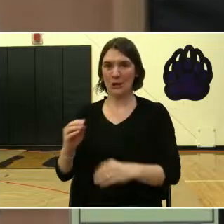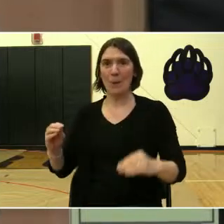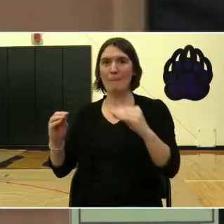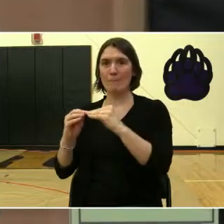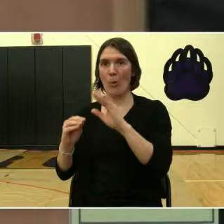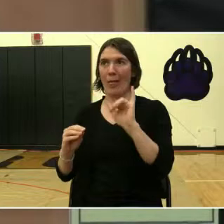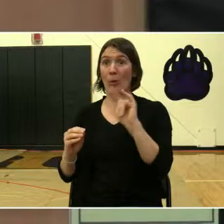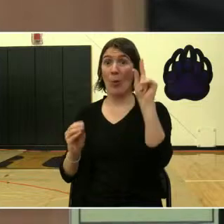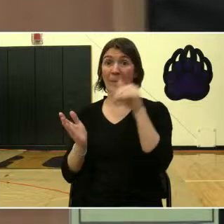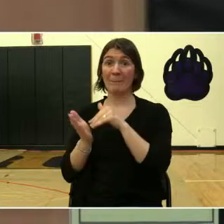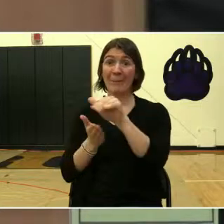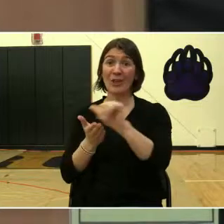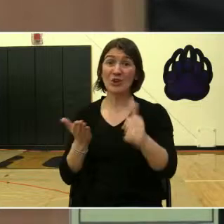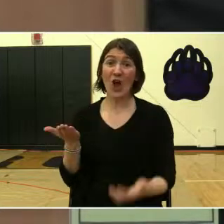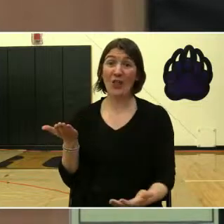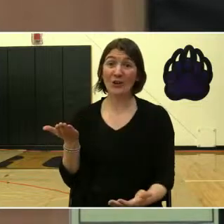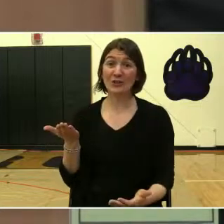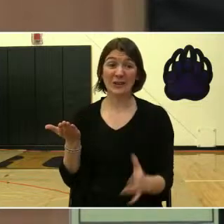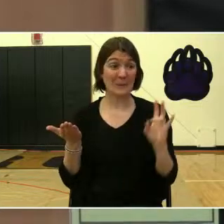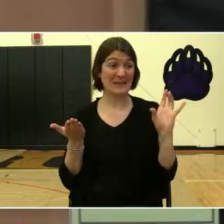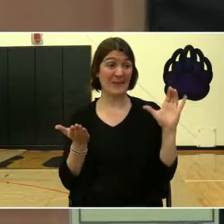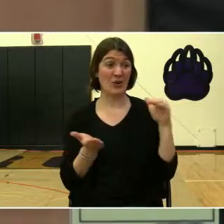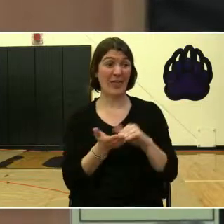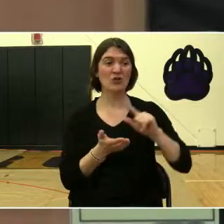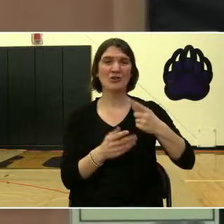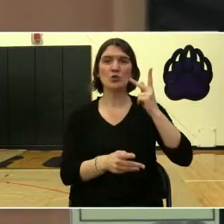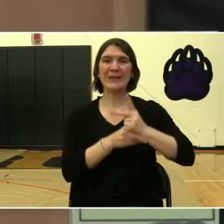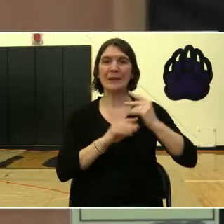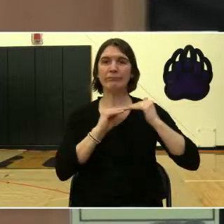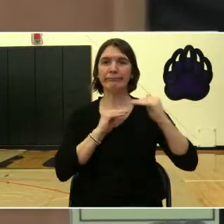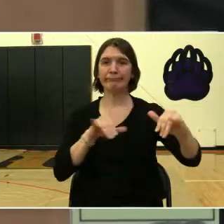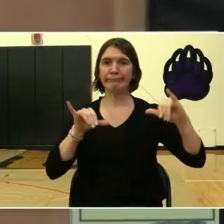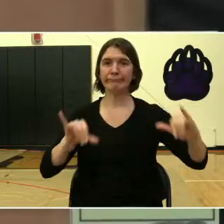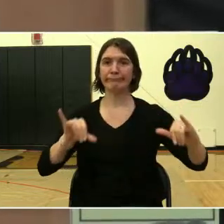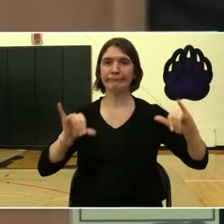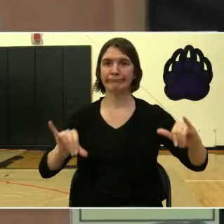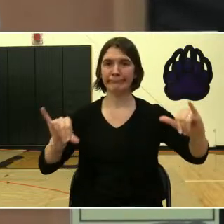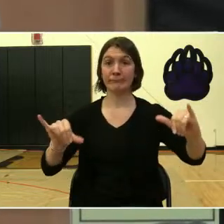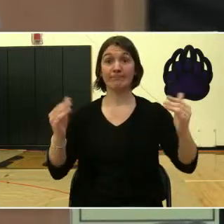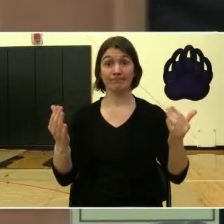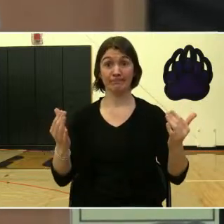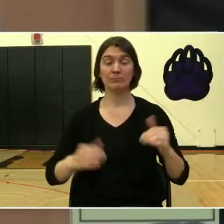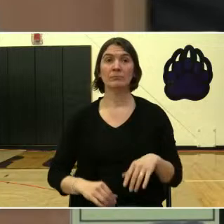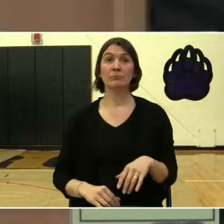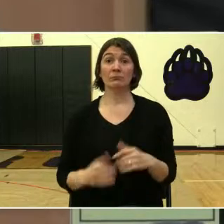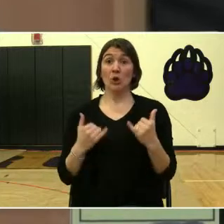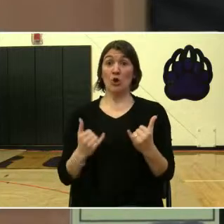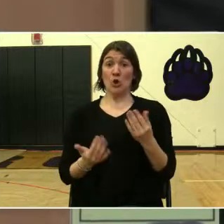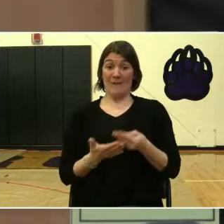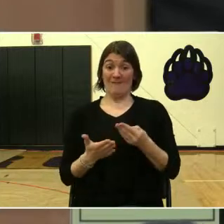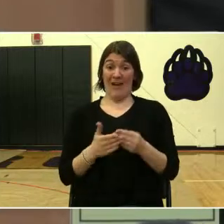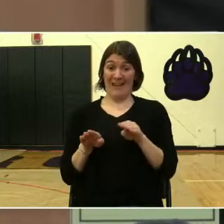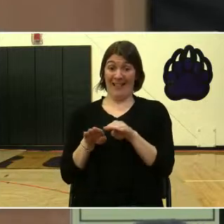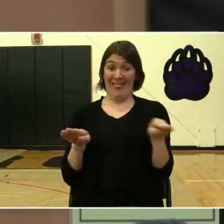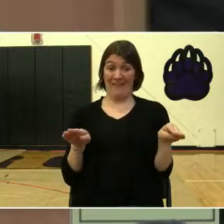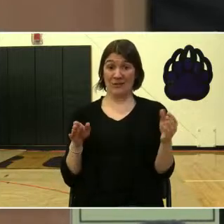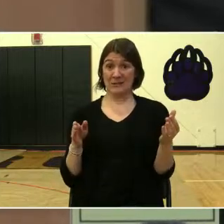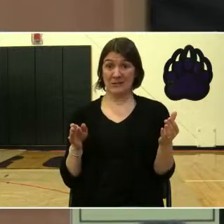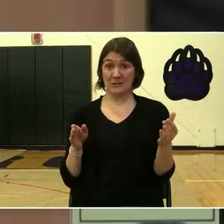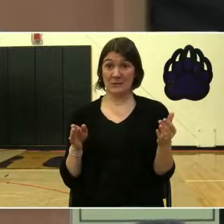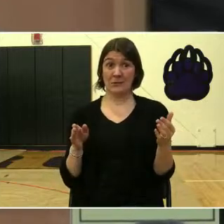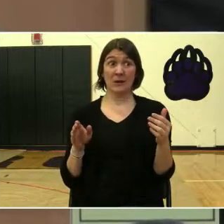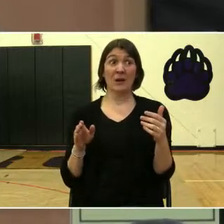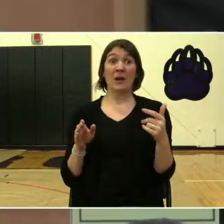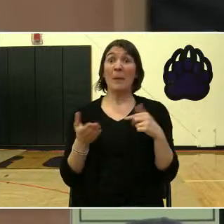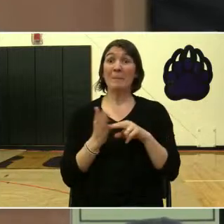more upwards of a million dollars to increase to improve the condition so you know at our current funding levels we're getting to these